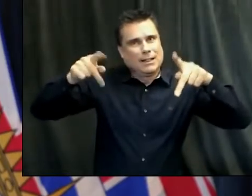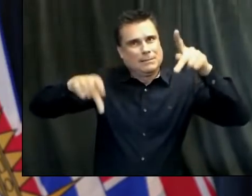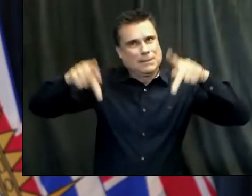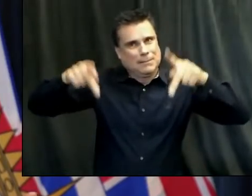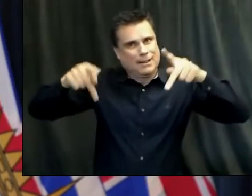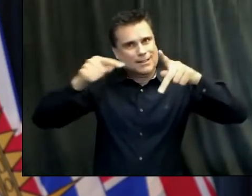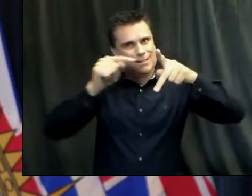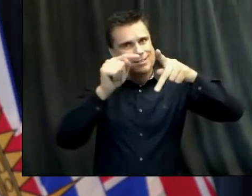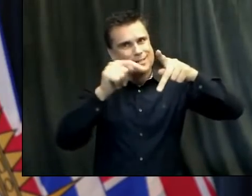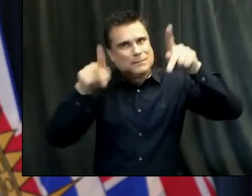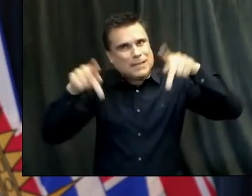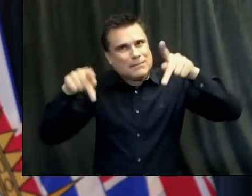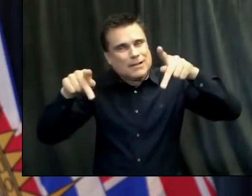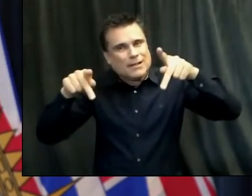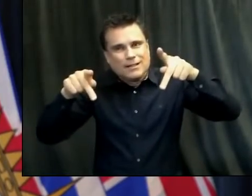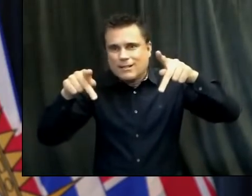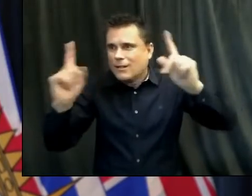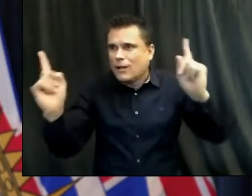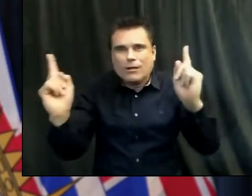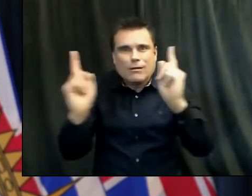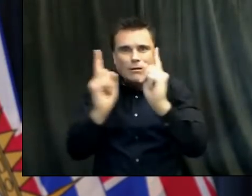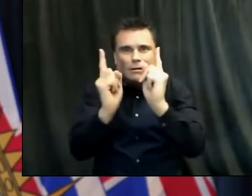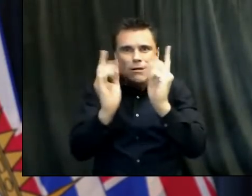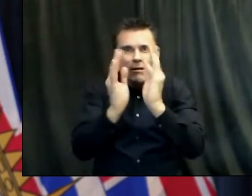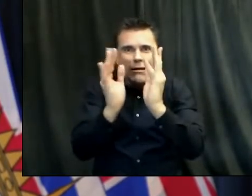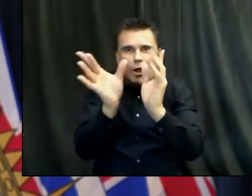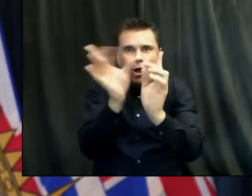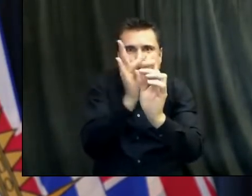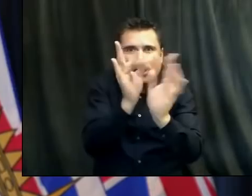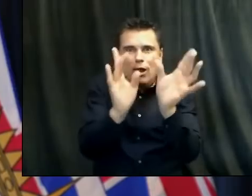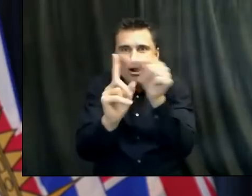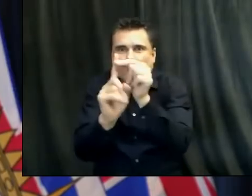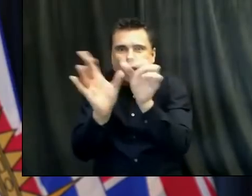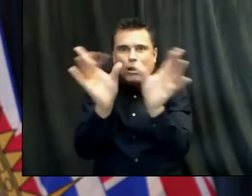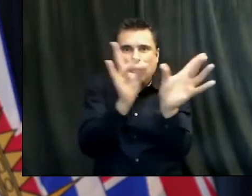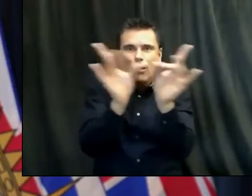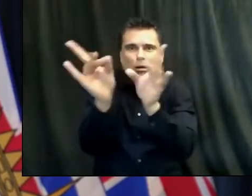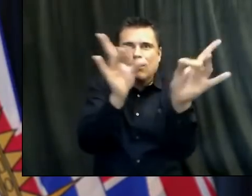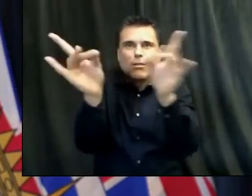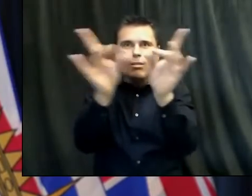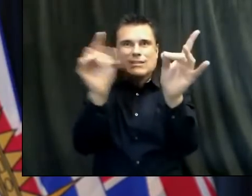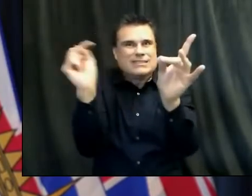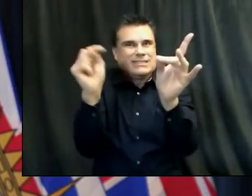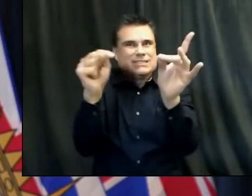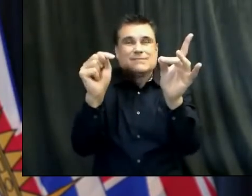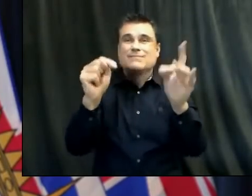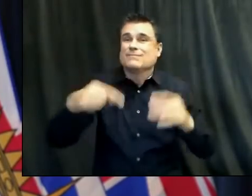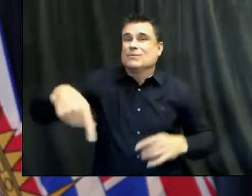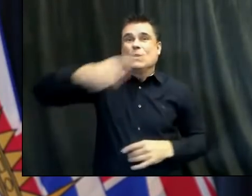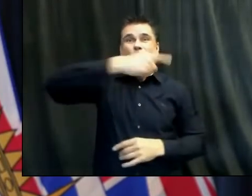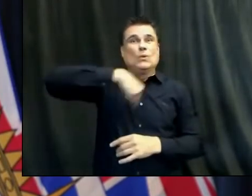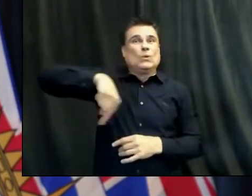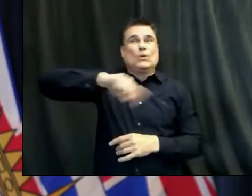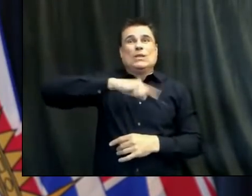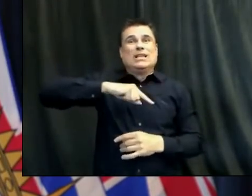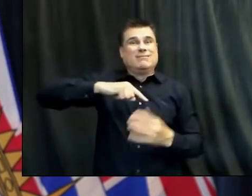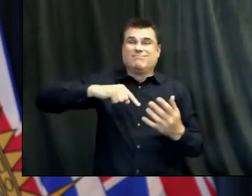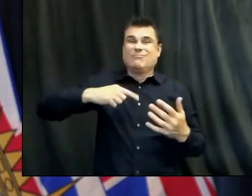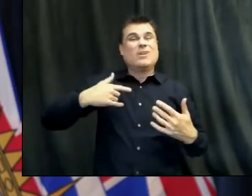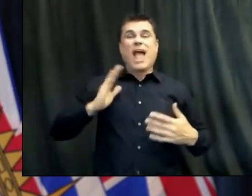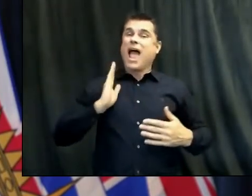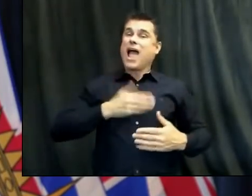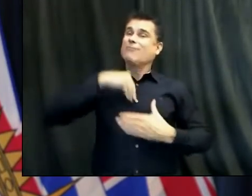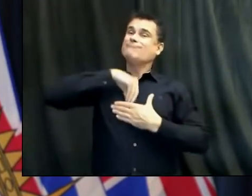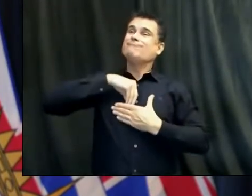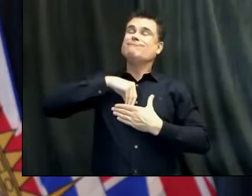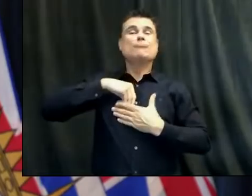practices. It's because we are social creatures and we are around each other. And when we let our guard down, this virus can transmit very easily.